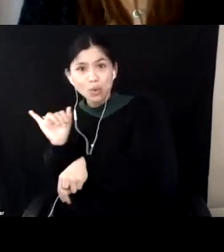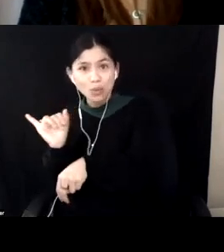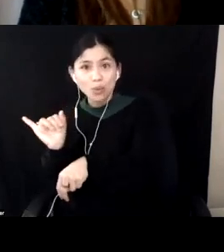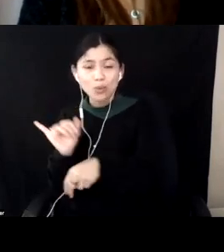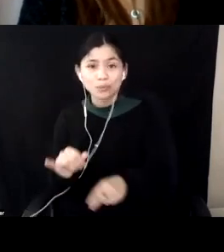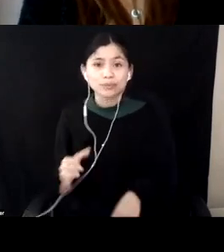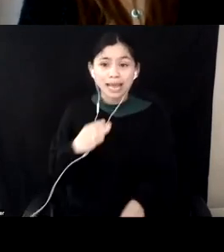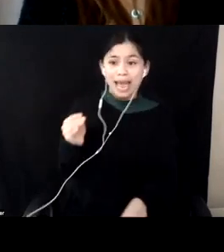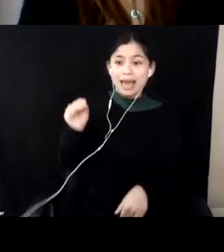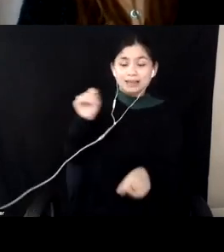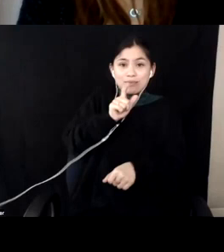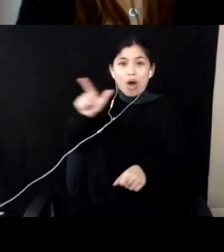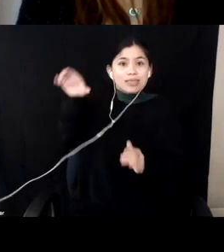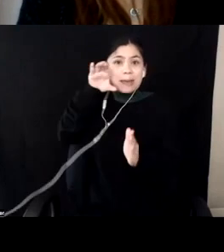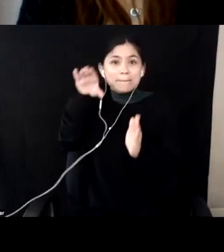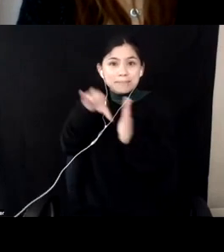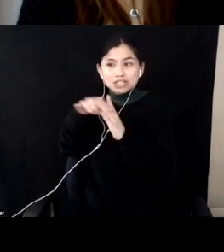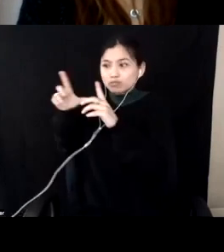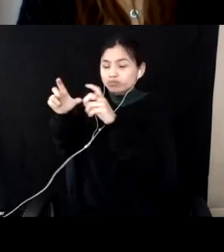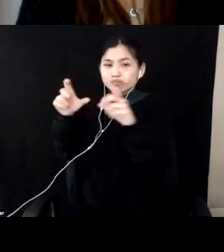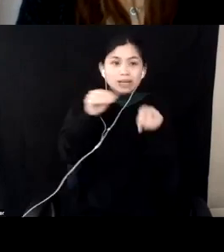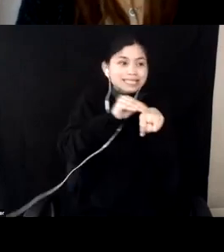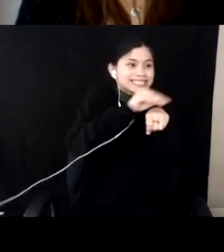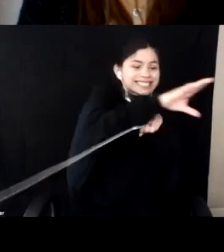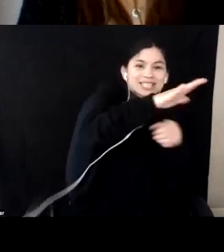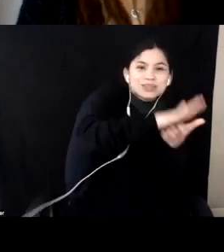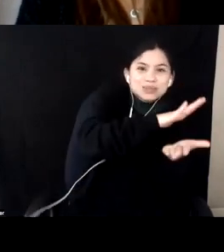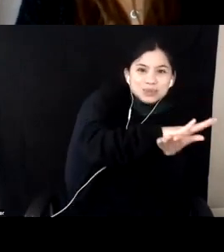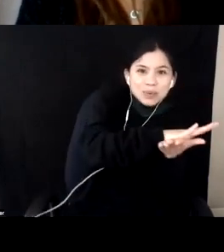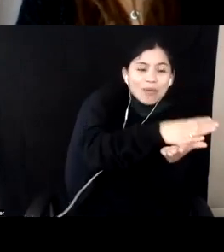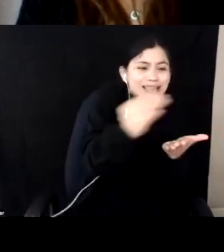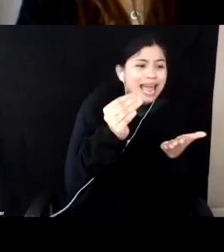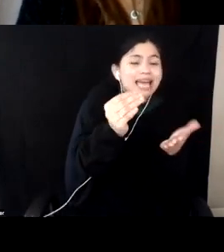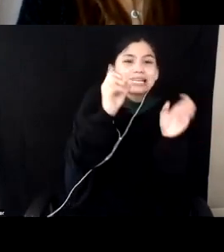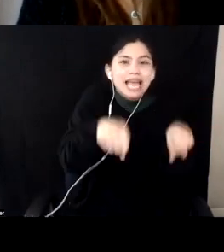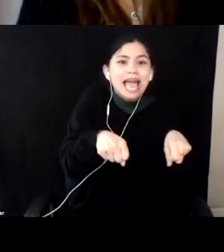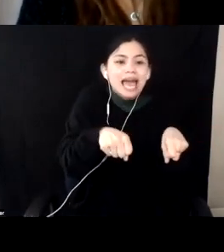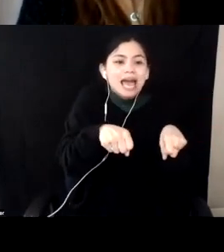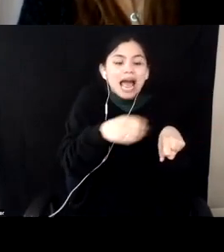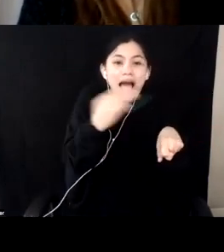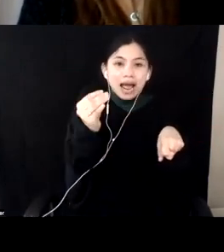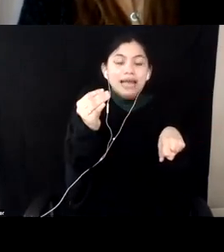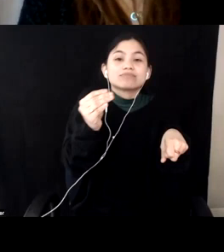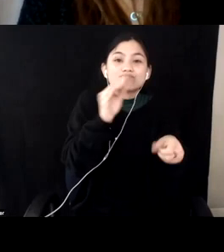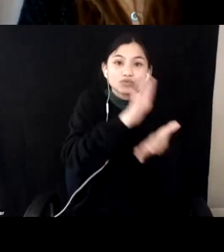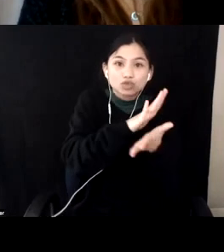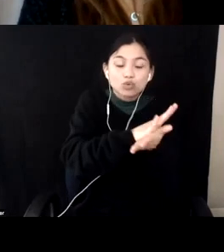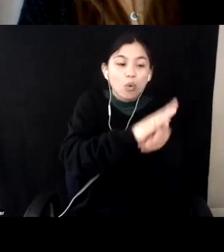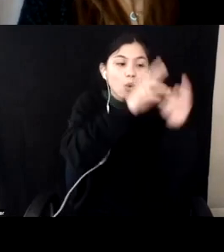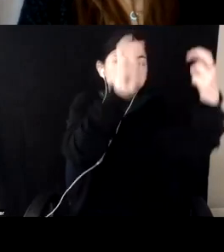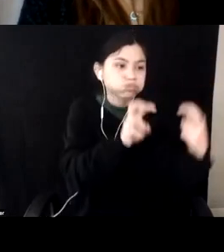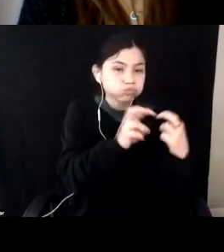then they send those pictures to school and they're able to all discuss it at school, and they built